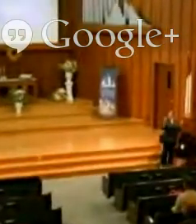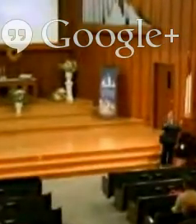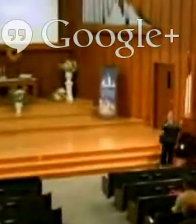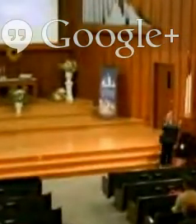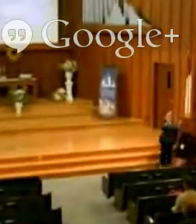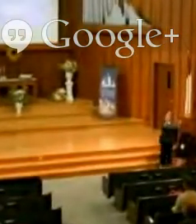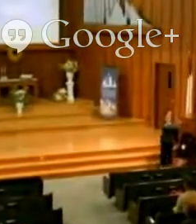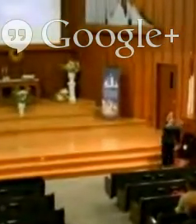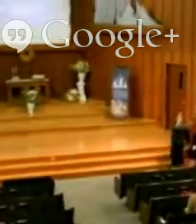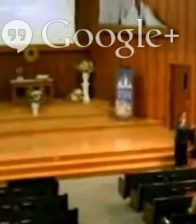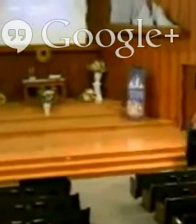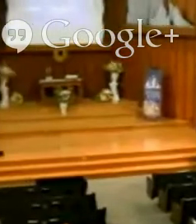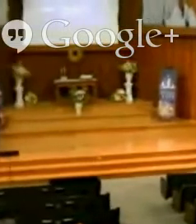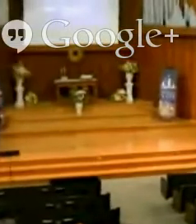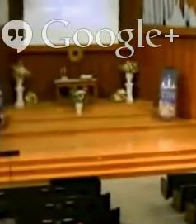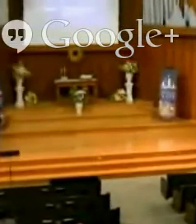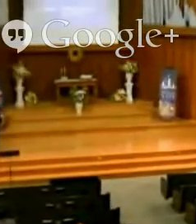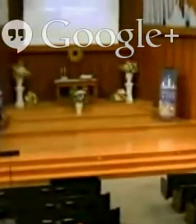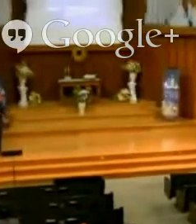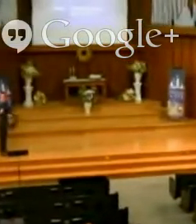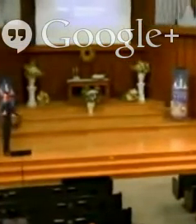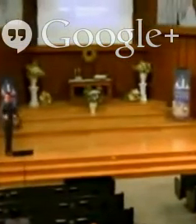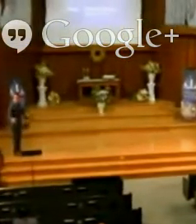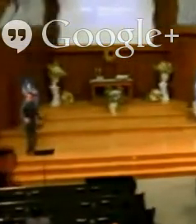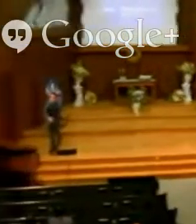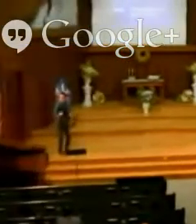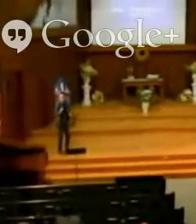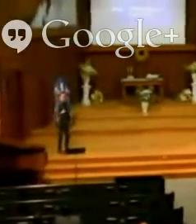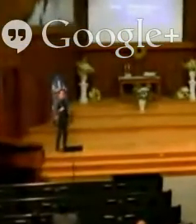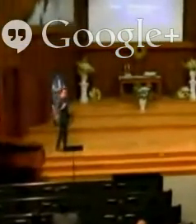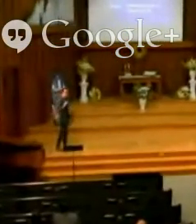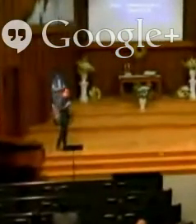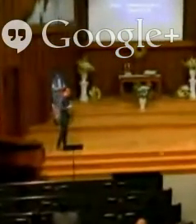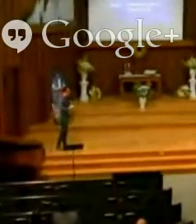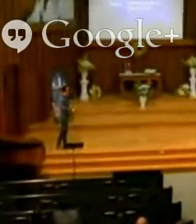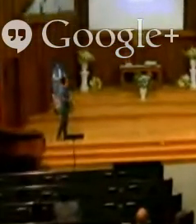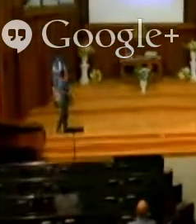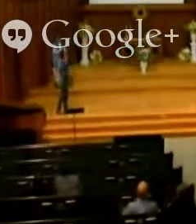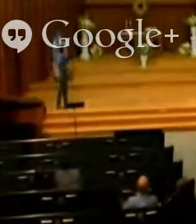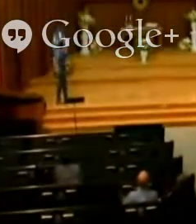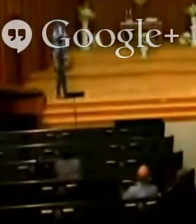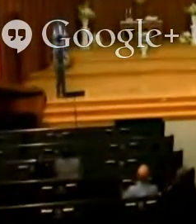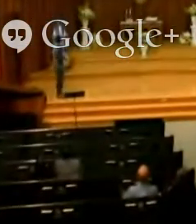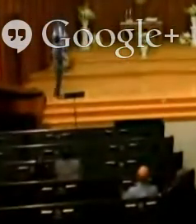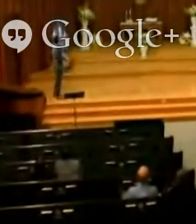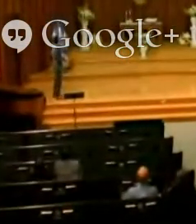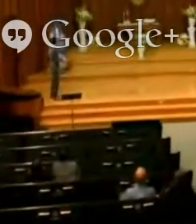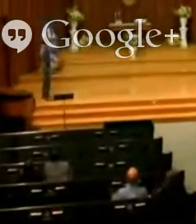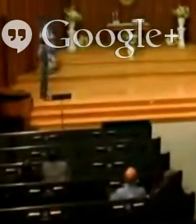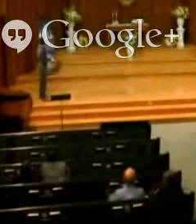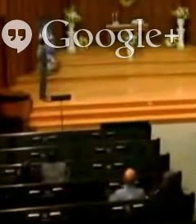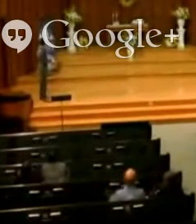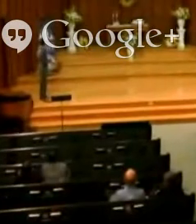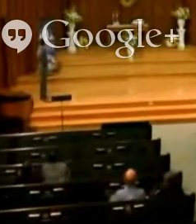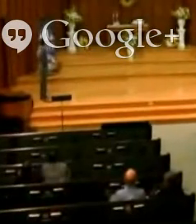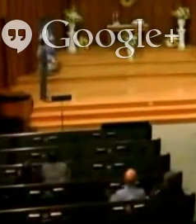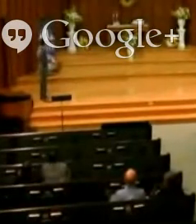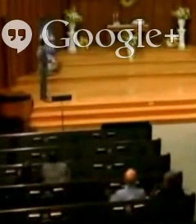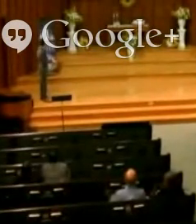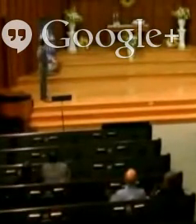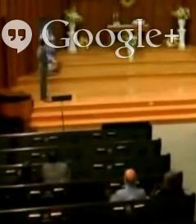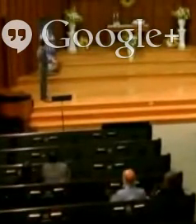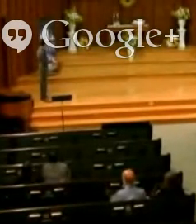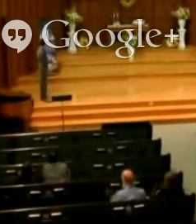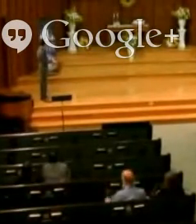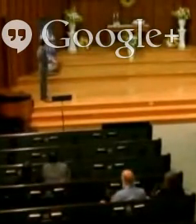we're going to discuss Revelation's Day of Hope. Please don't miss that. It's a very important topic. Also, Saturday, we'll talk about history's